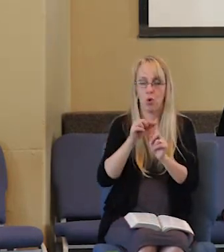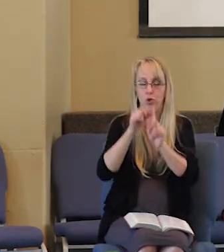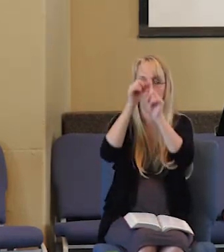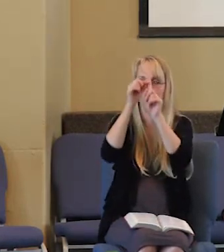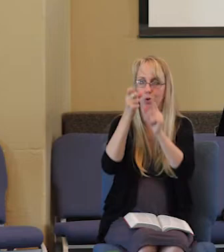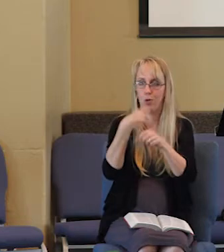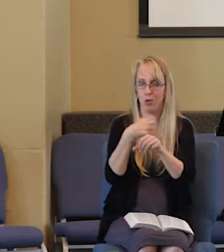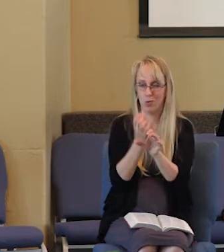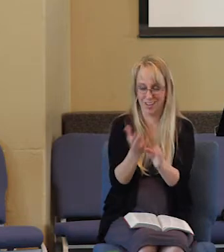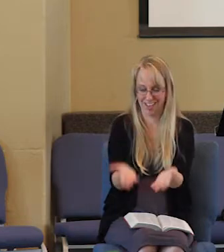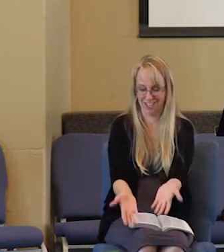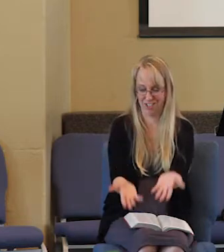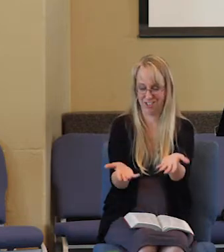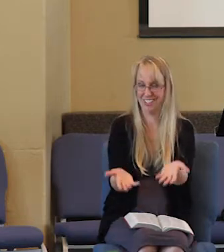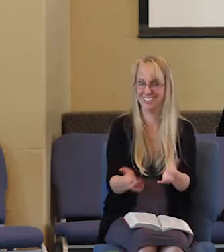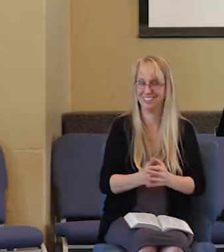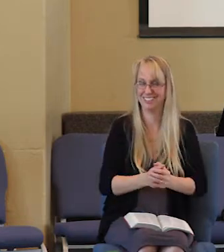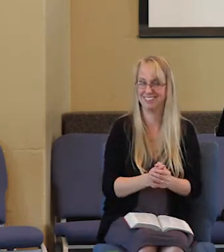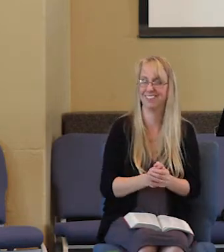creation.